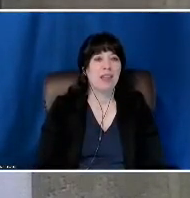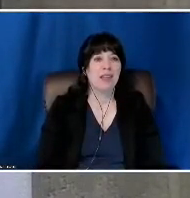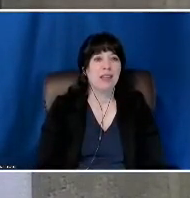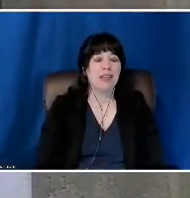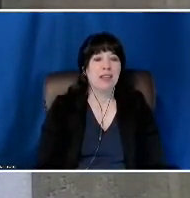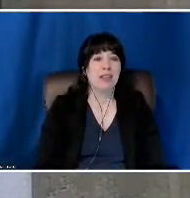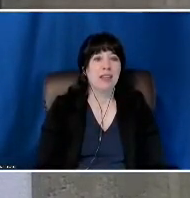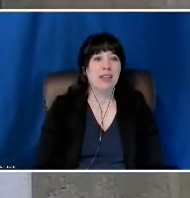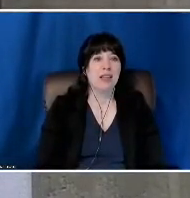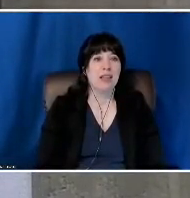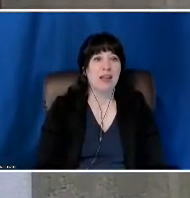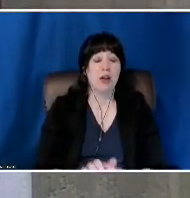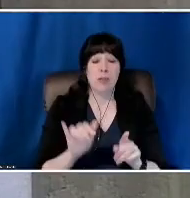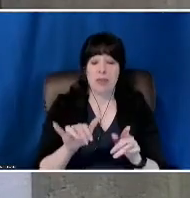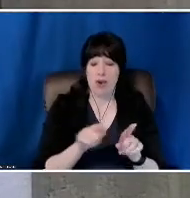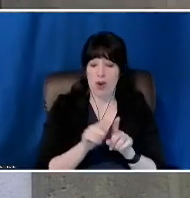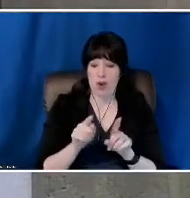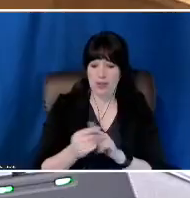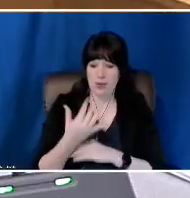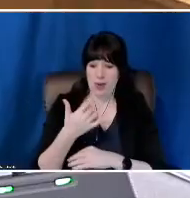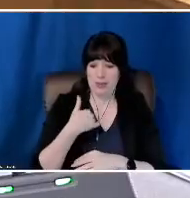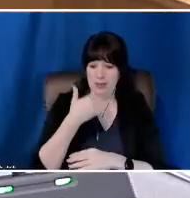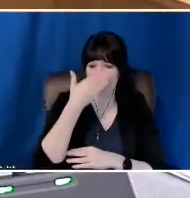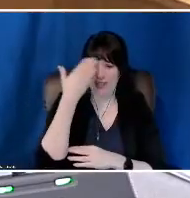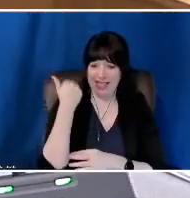And that also made me forget the question.